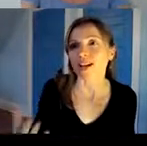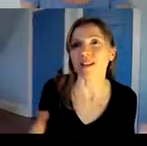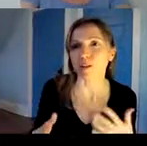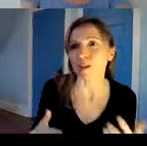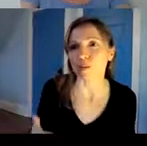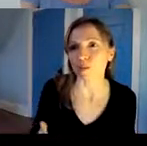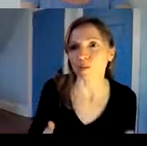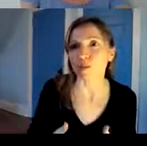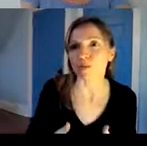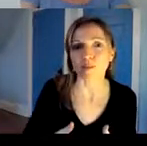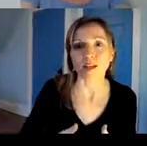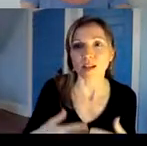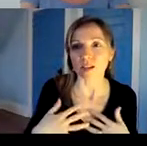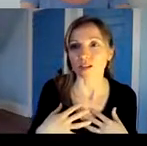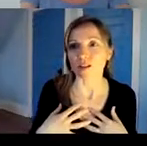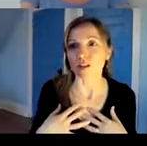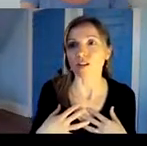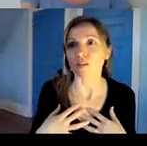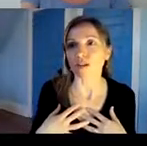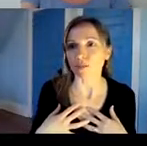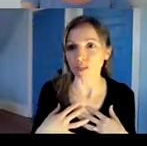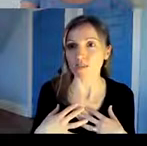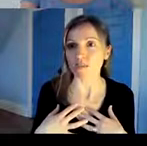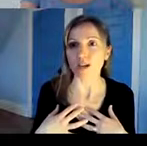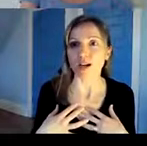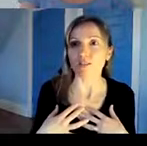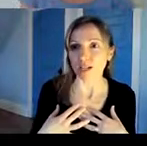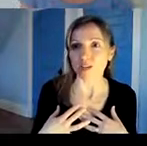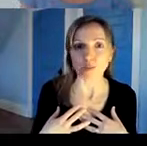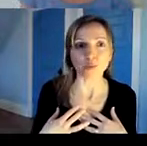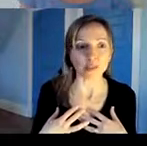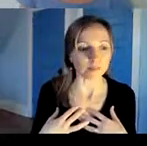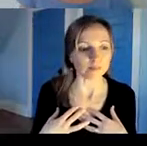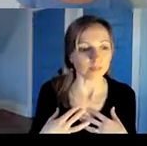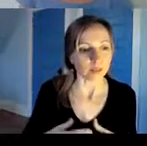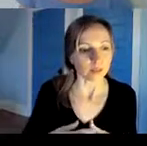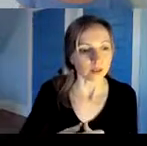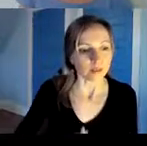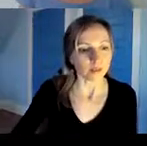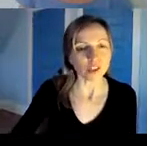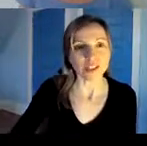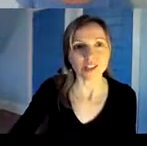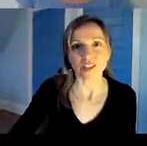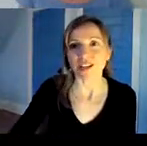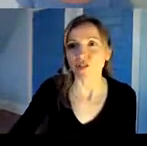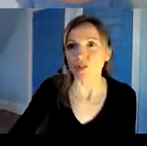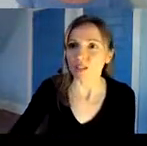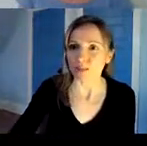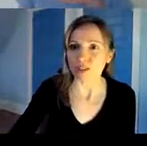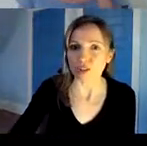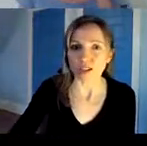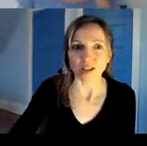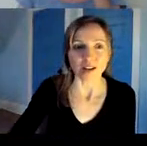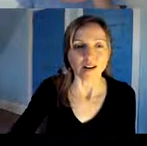across Canada, there are maybe three or four of them. Here in Ontario, we have three types of native milkweed. So specialization has to